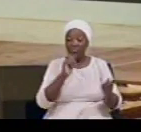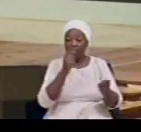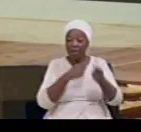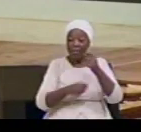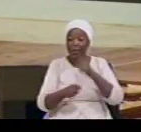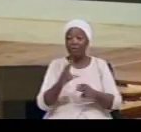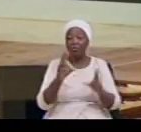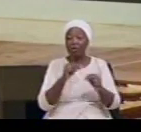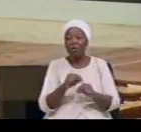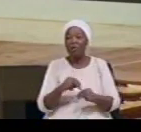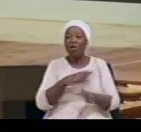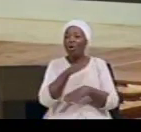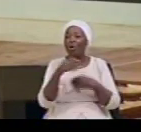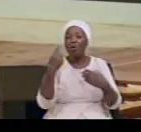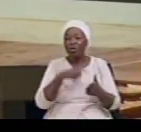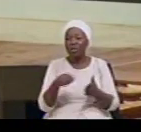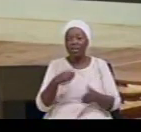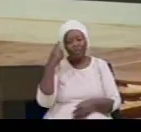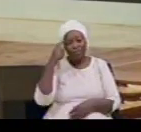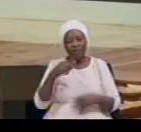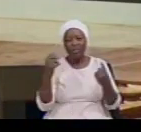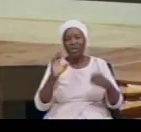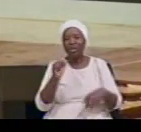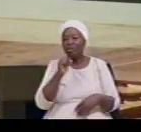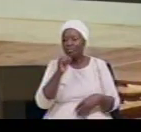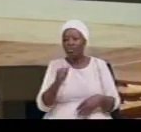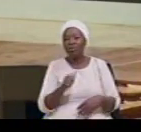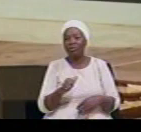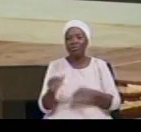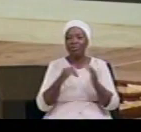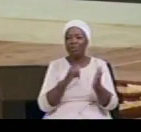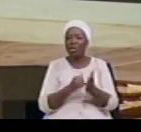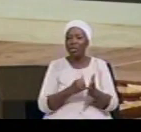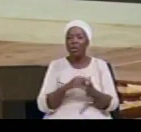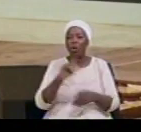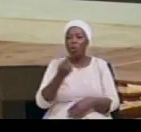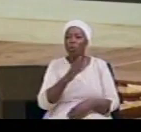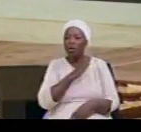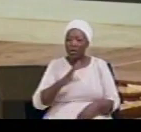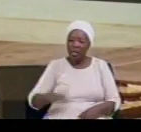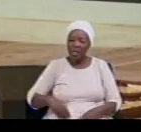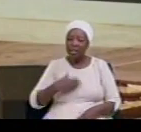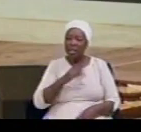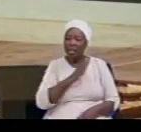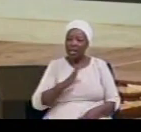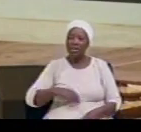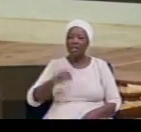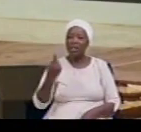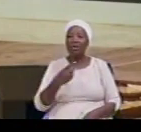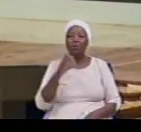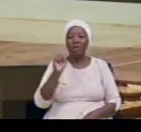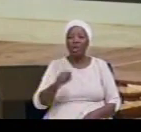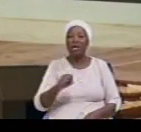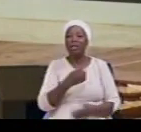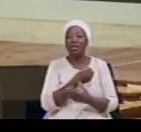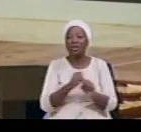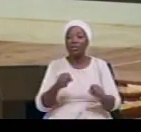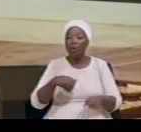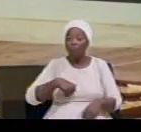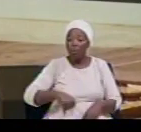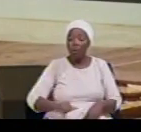for sin cannot atone. Only Christ and Christ alone can save. While we were